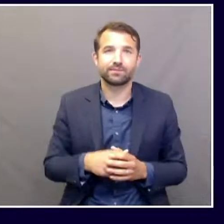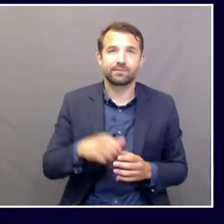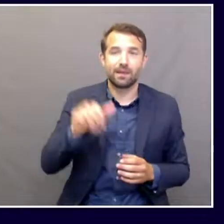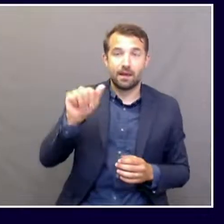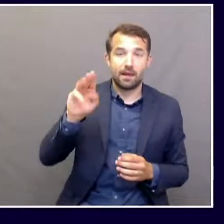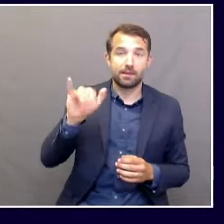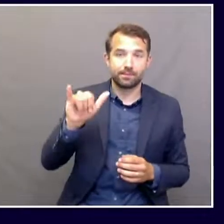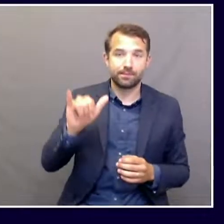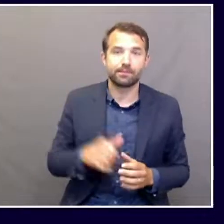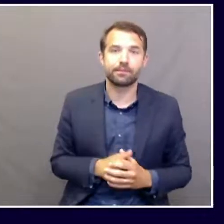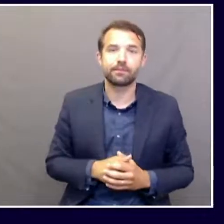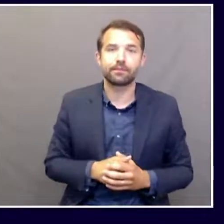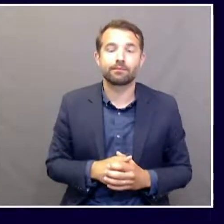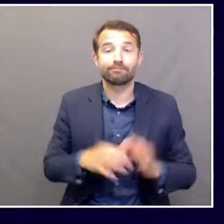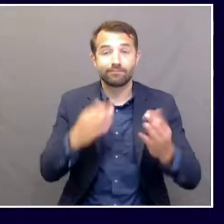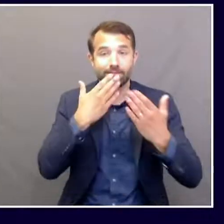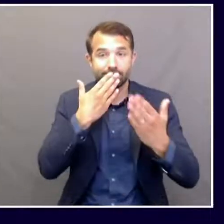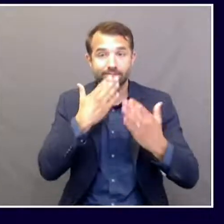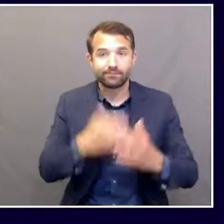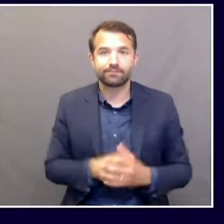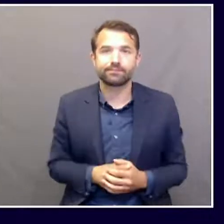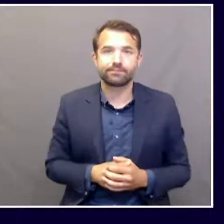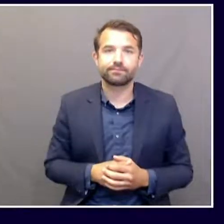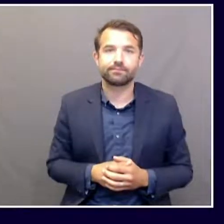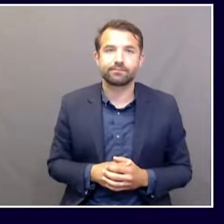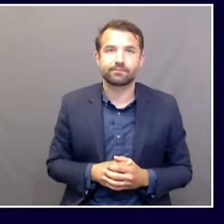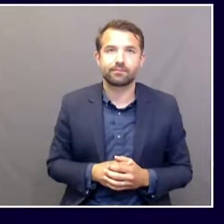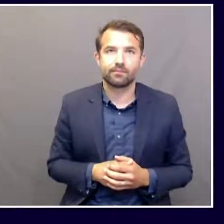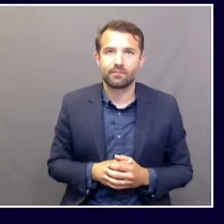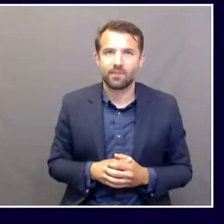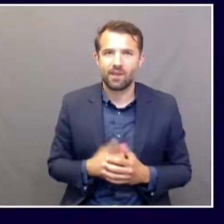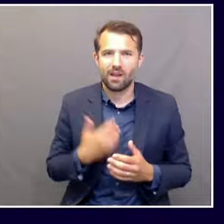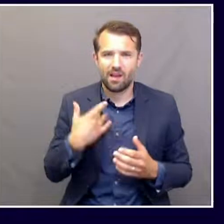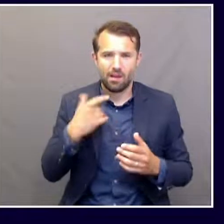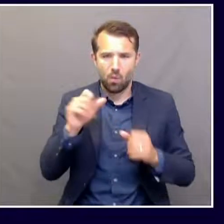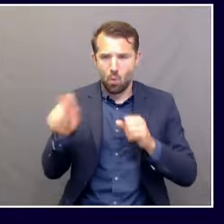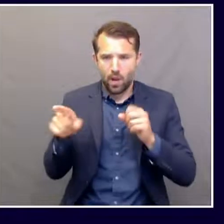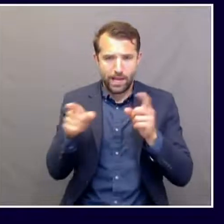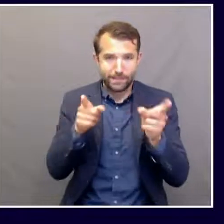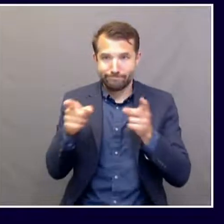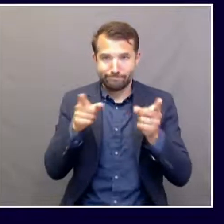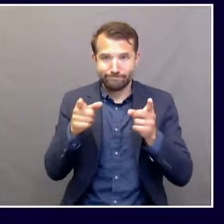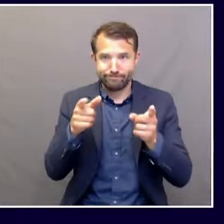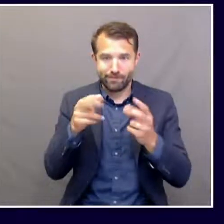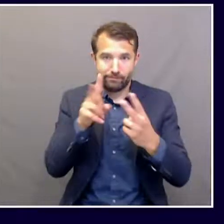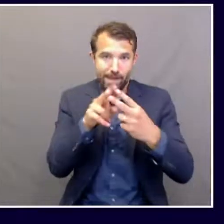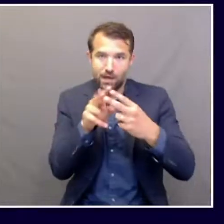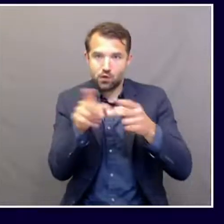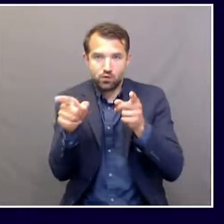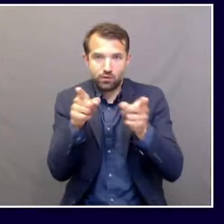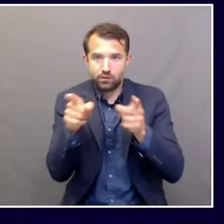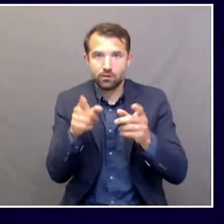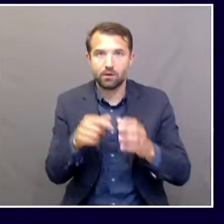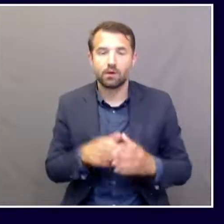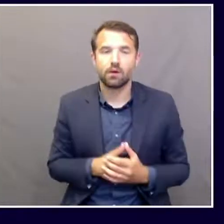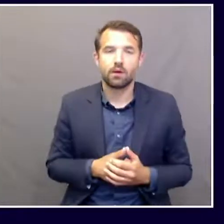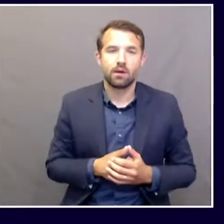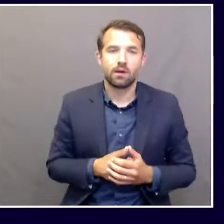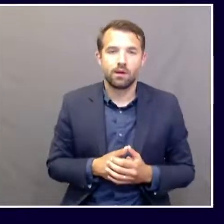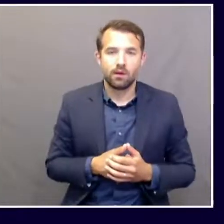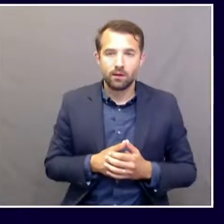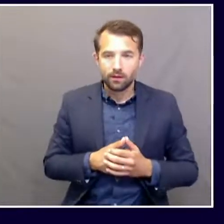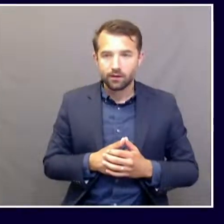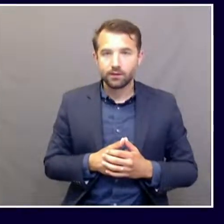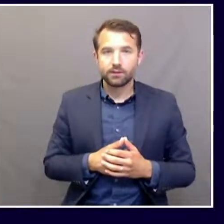Thank you, Dr. Shah and Commissioner Lambrou. I think I have a question for each of you. First, with Dr. Shah, with the people who died after being